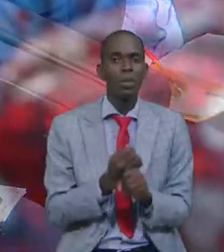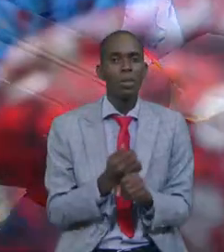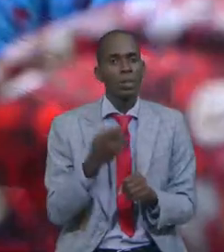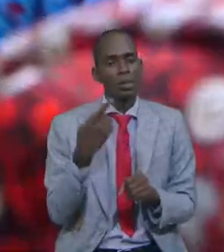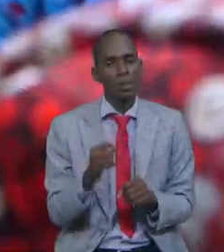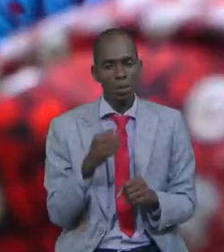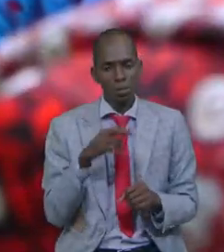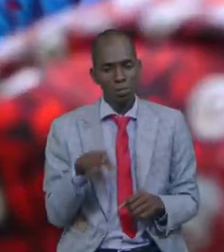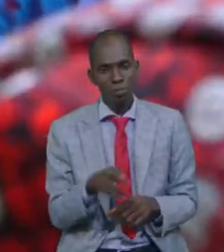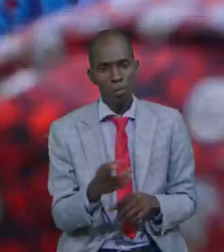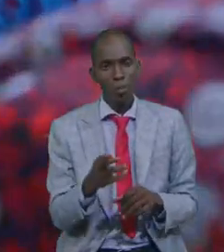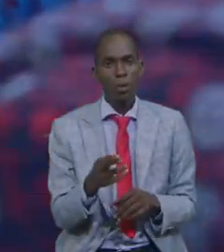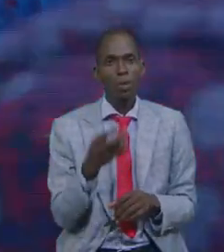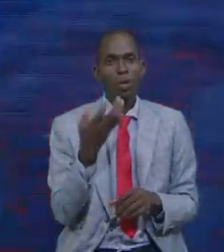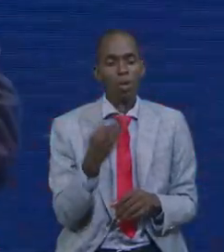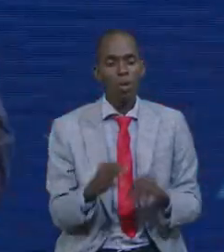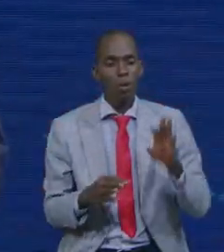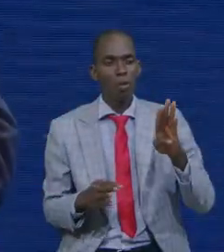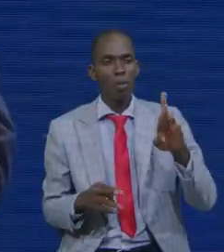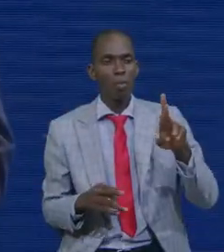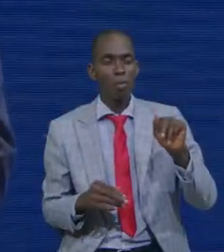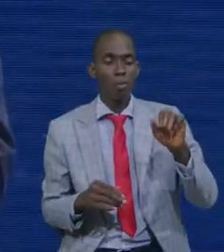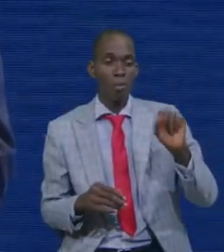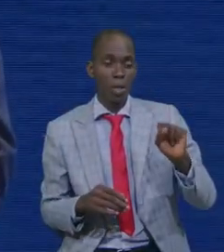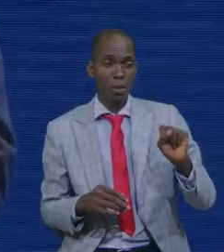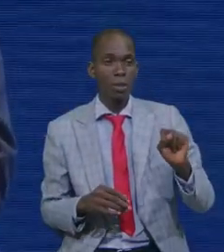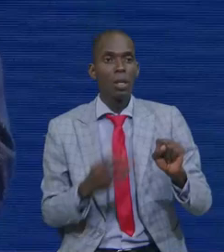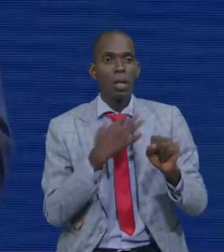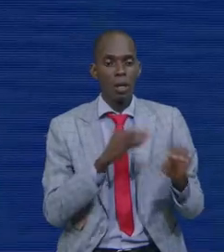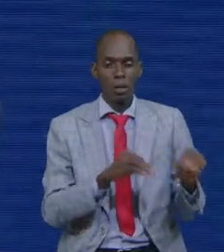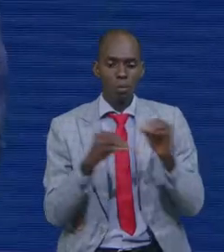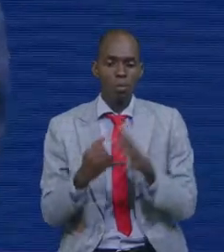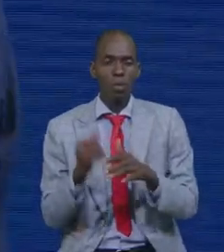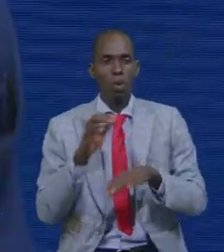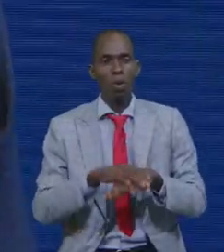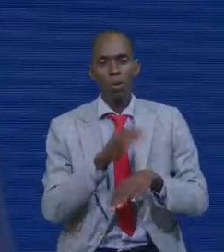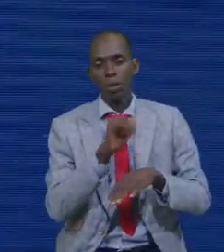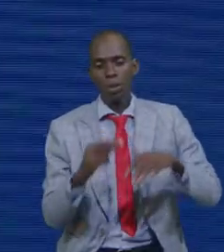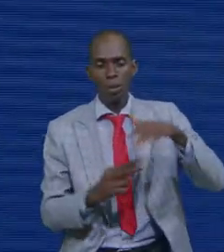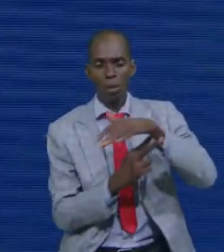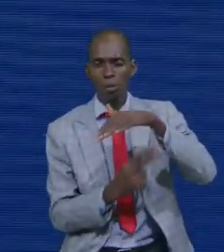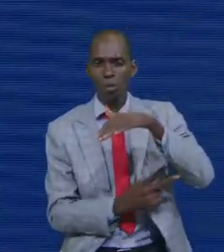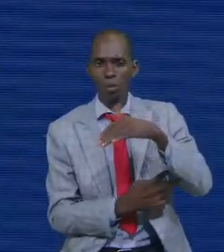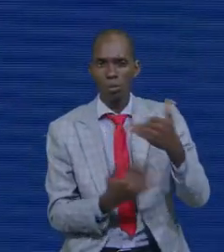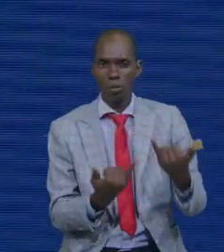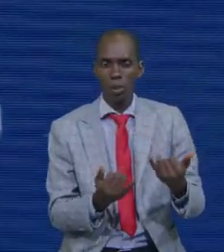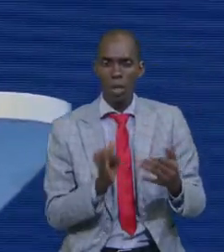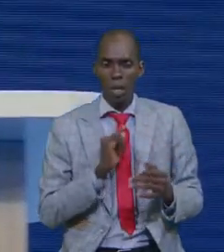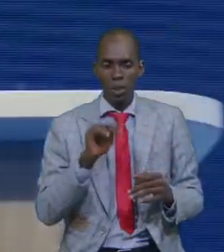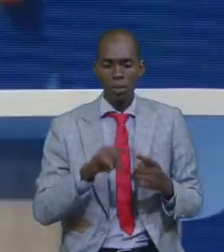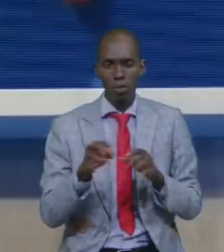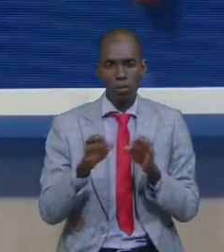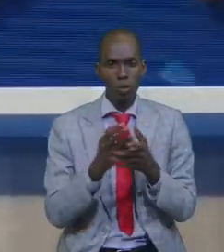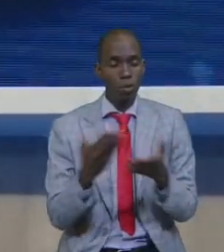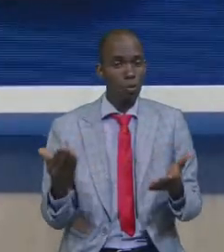of brass and put it upon a pole. Now, I need to explain something to you.